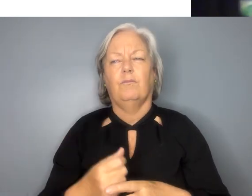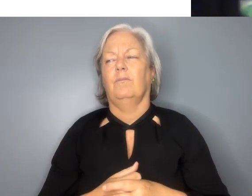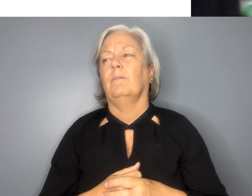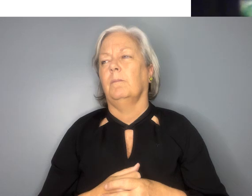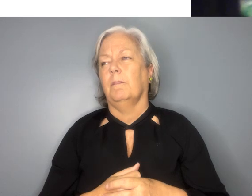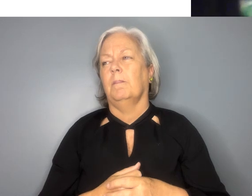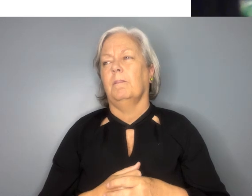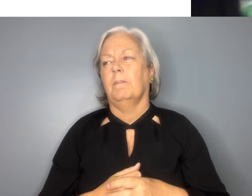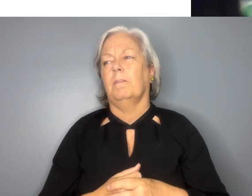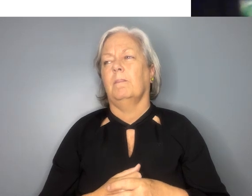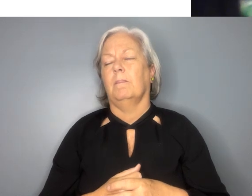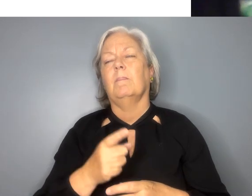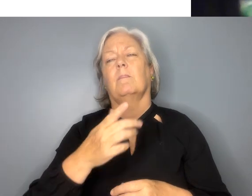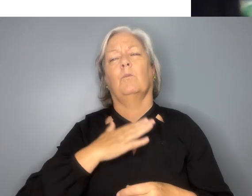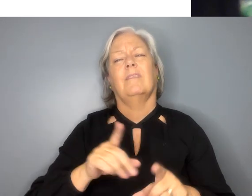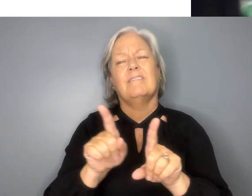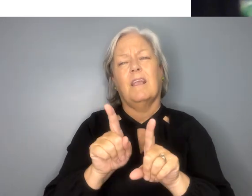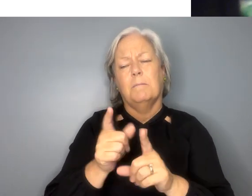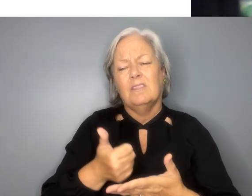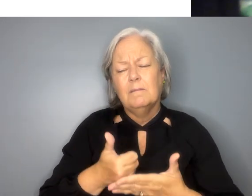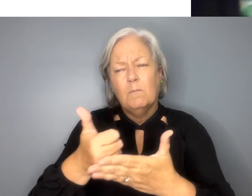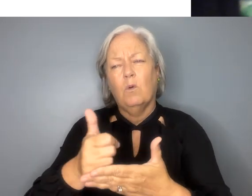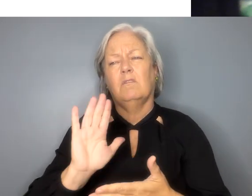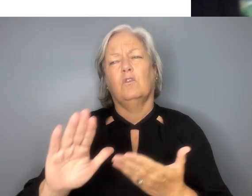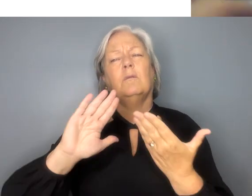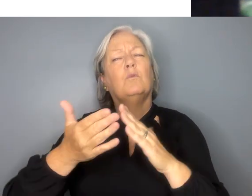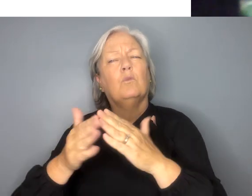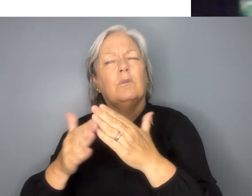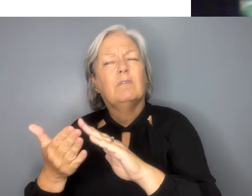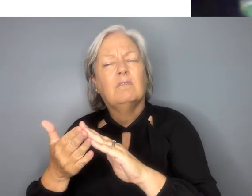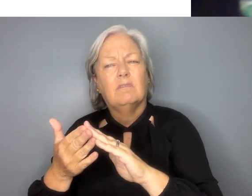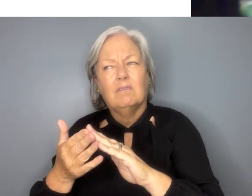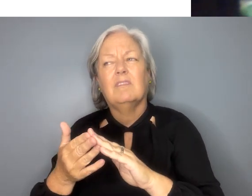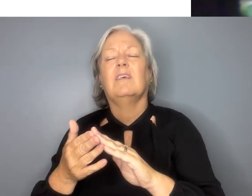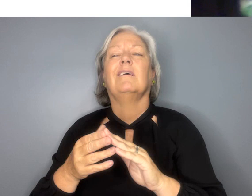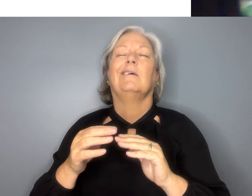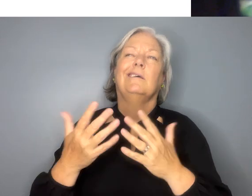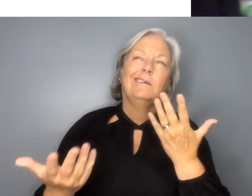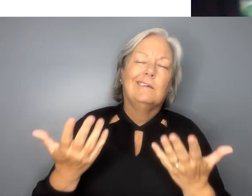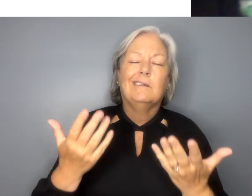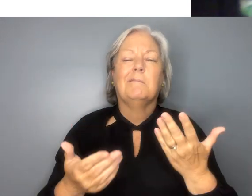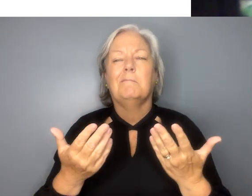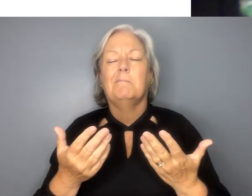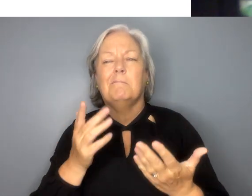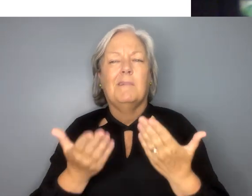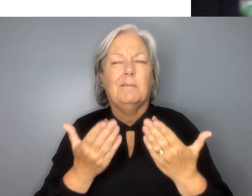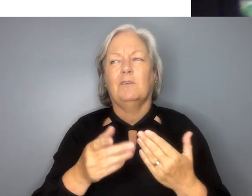to either support providers or other members of the community can often lead to people